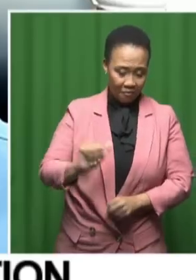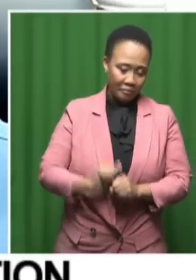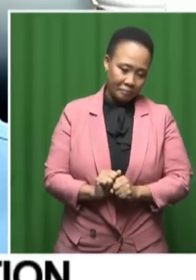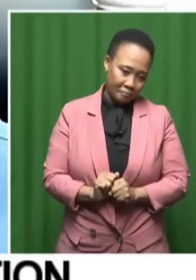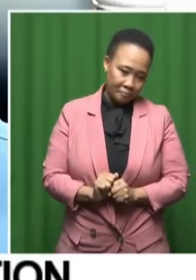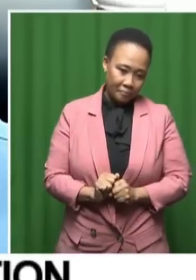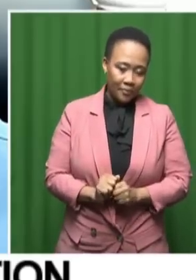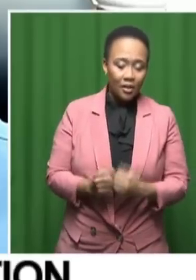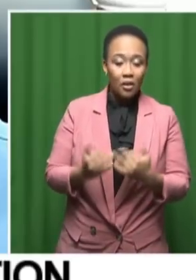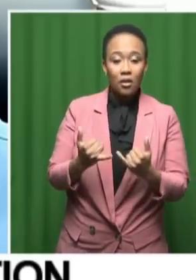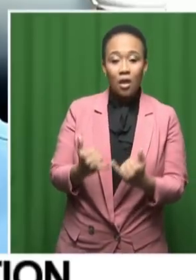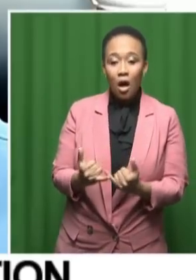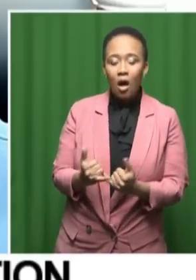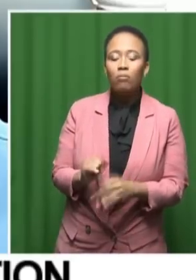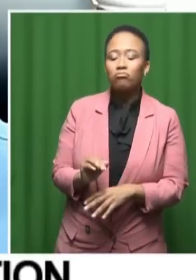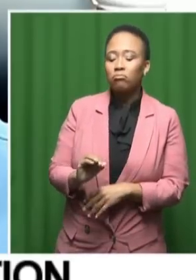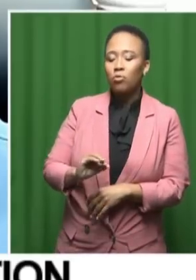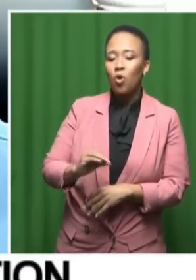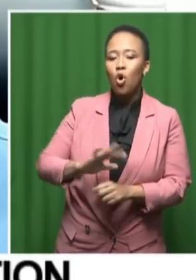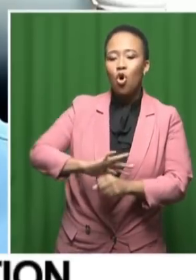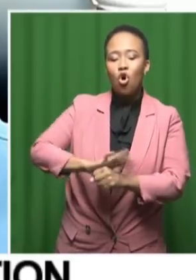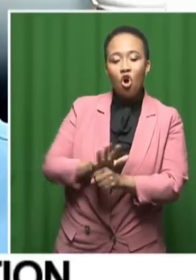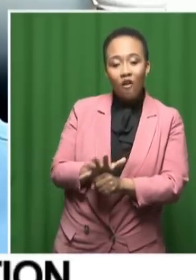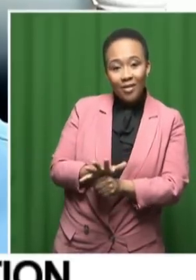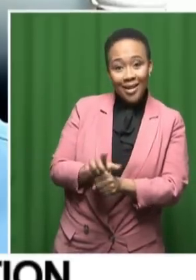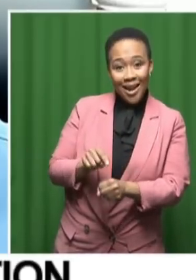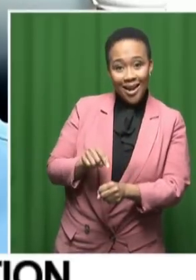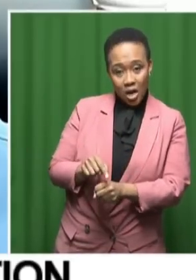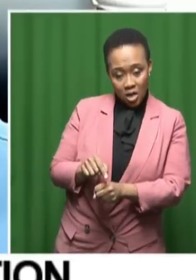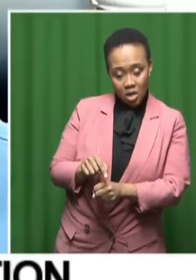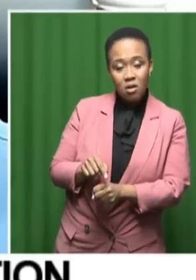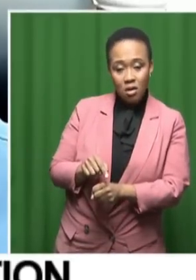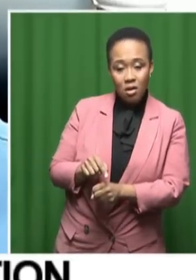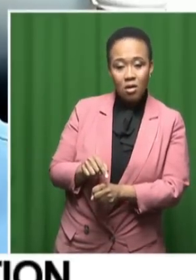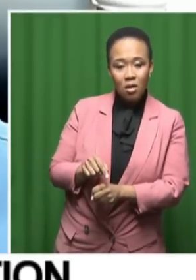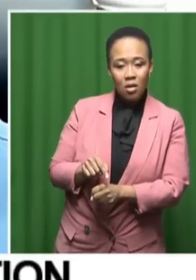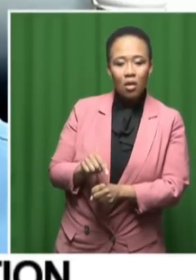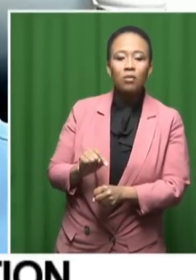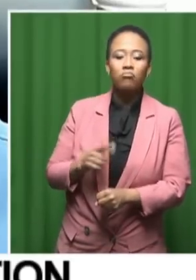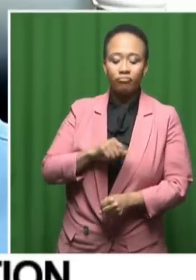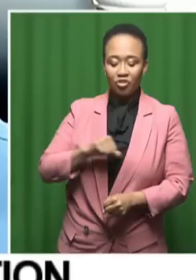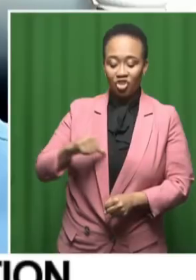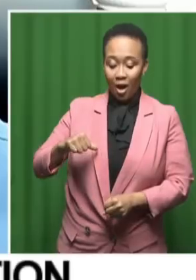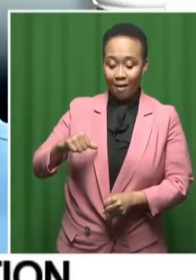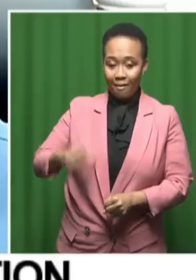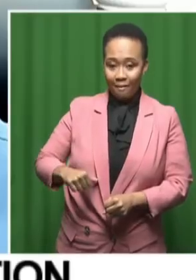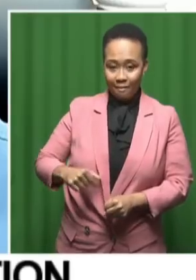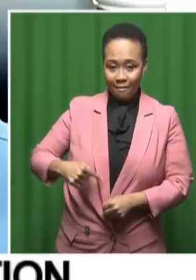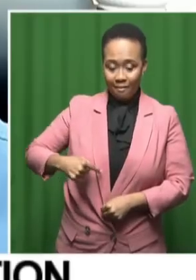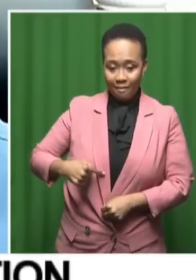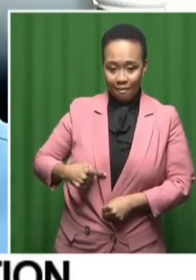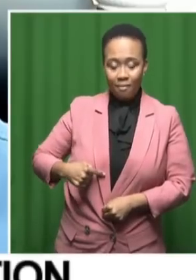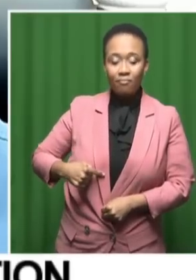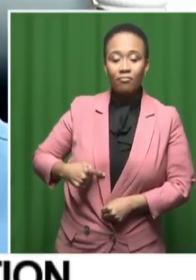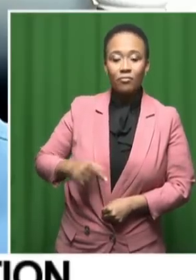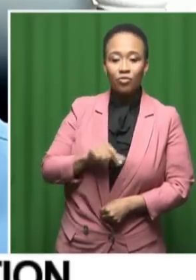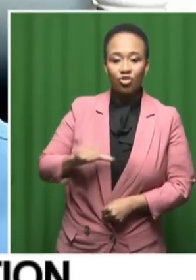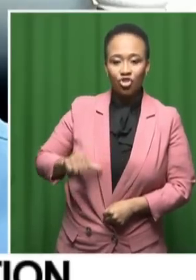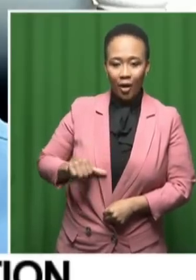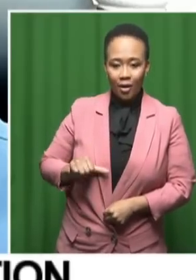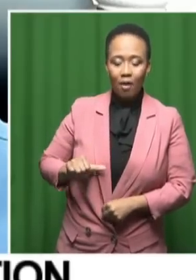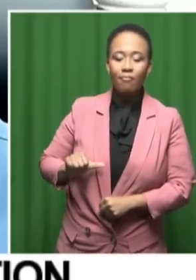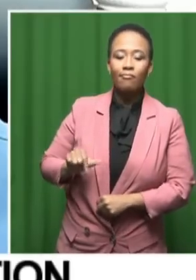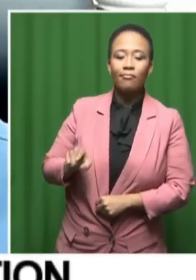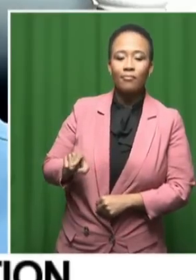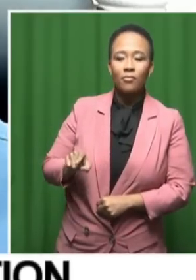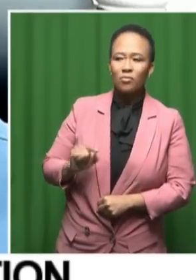this latest COVID-19 wave has now reared its head, China has all but, waived some